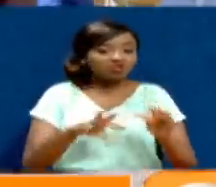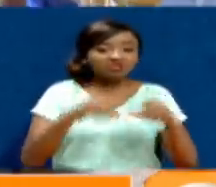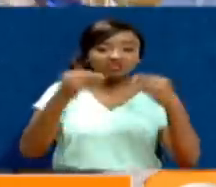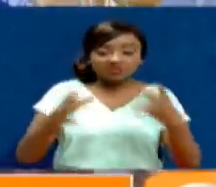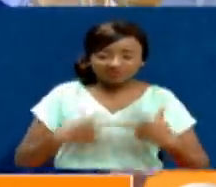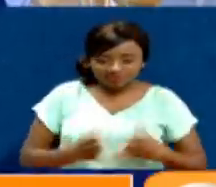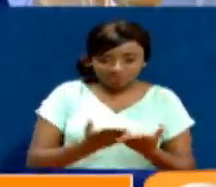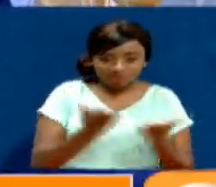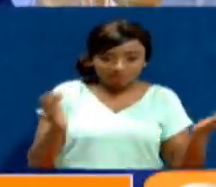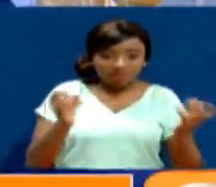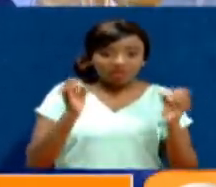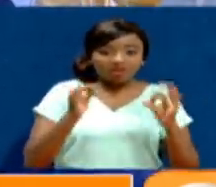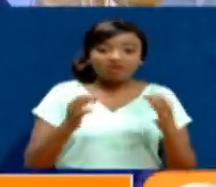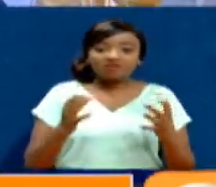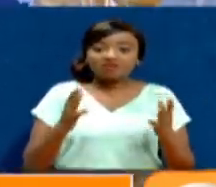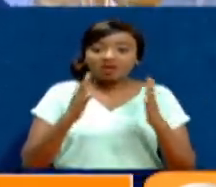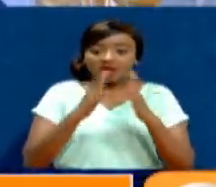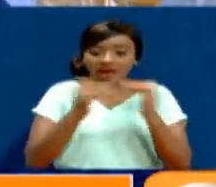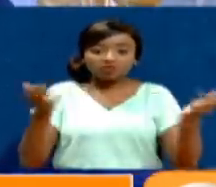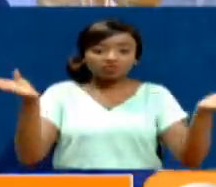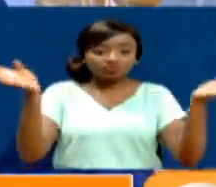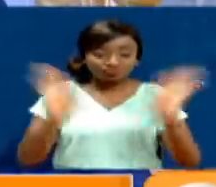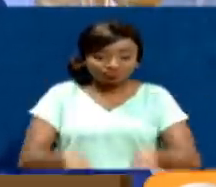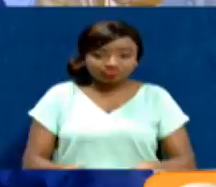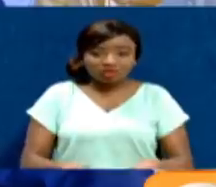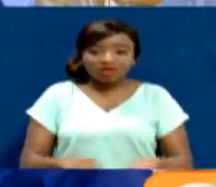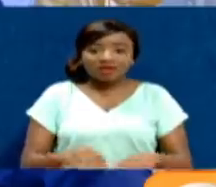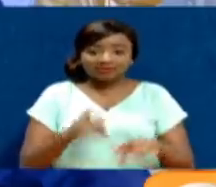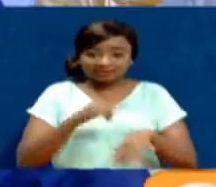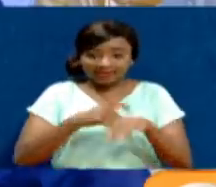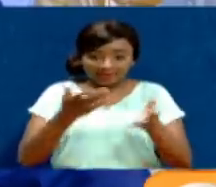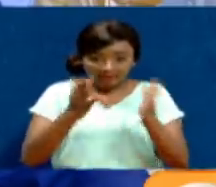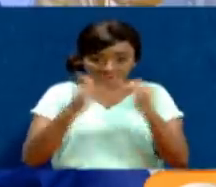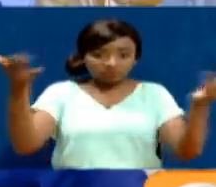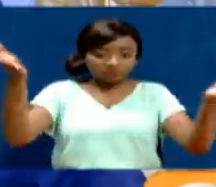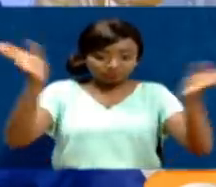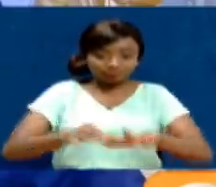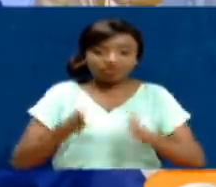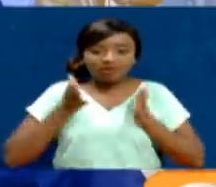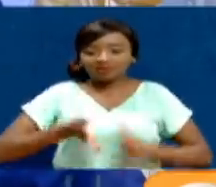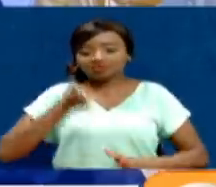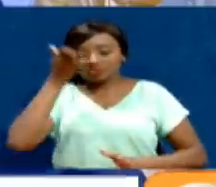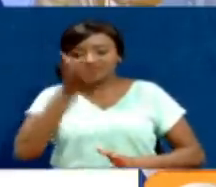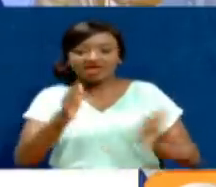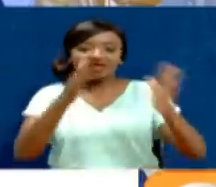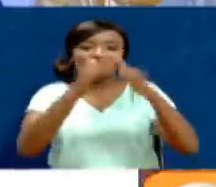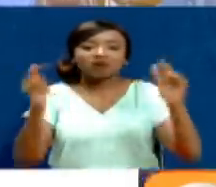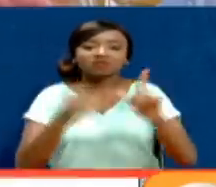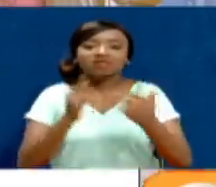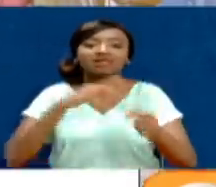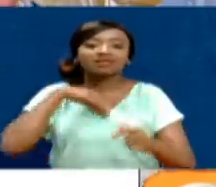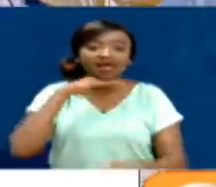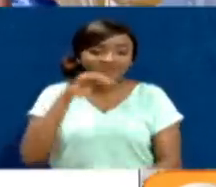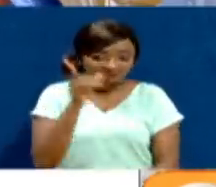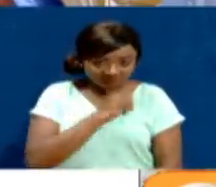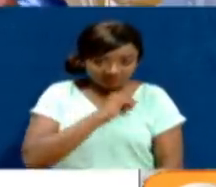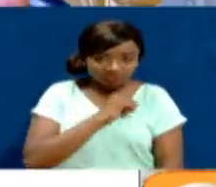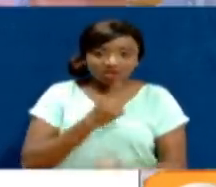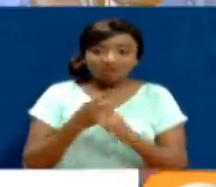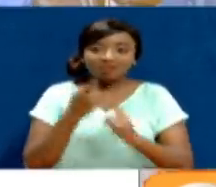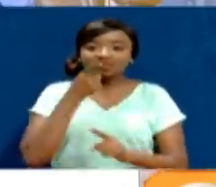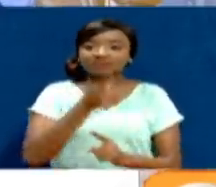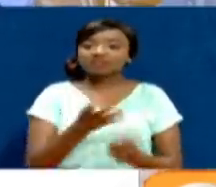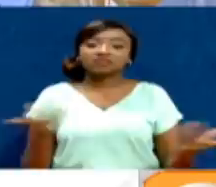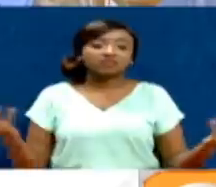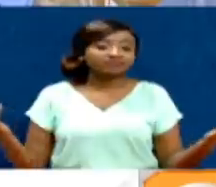ikiangushwa, watoto wa Mukuru wanielewe, kulikuwa na mtu ndani. Nyumba ikaangushwa, mtu akakufa ndani. But all that has already